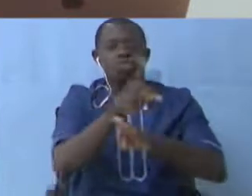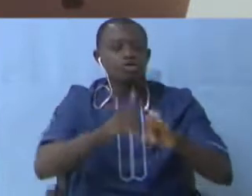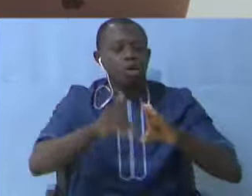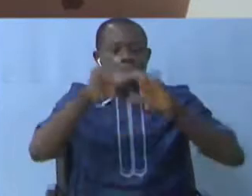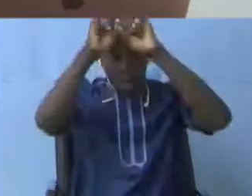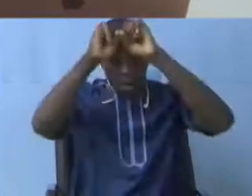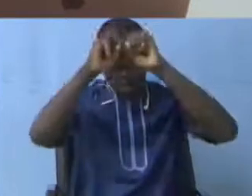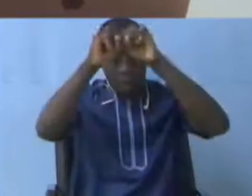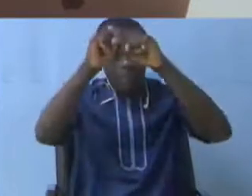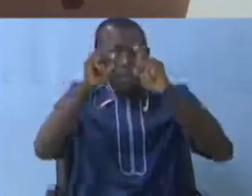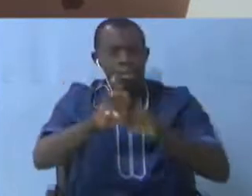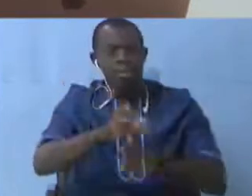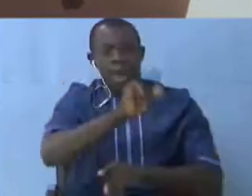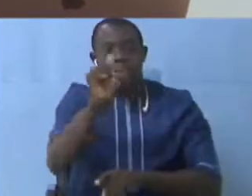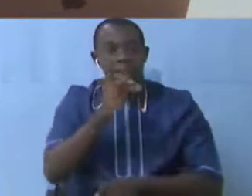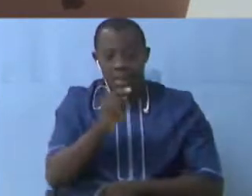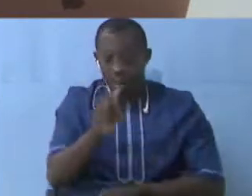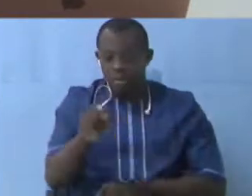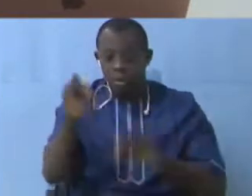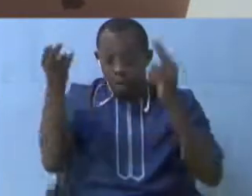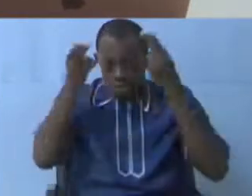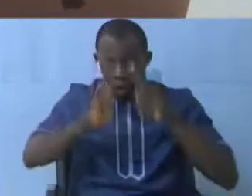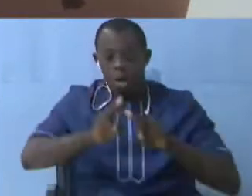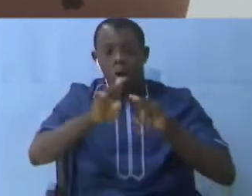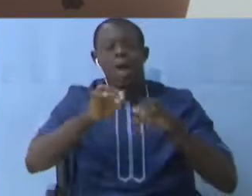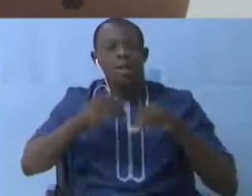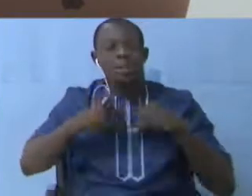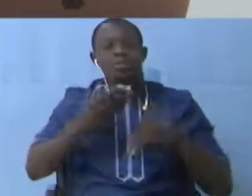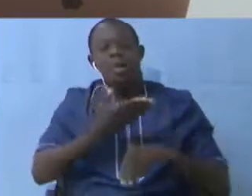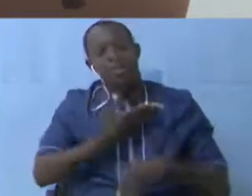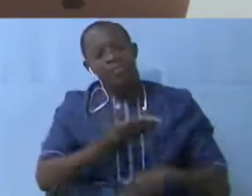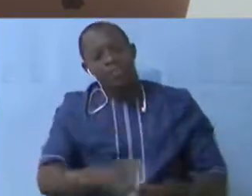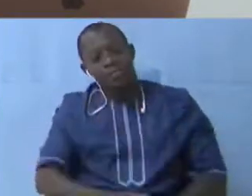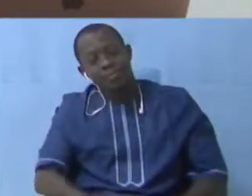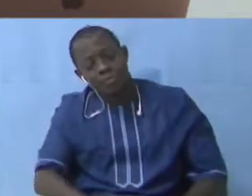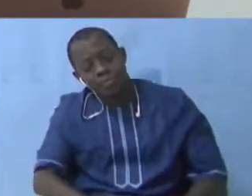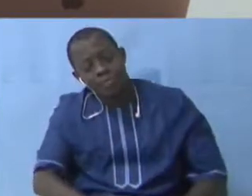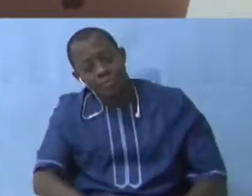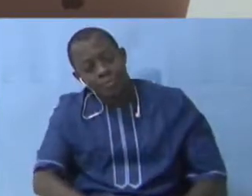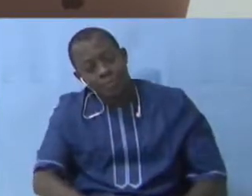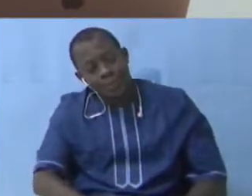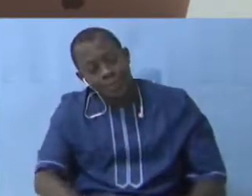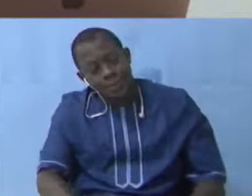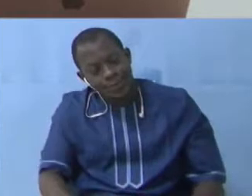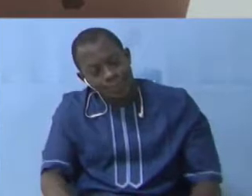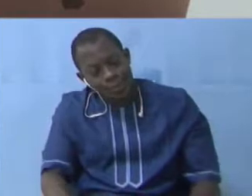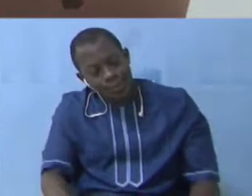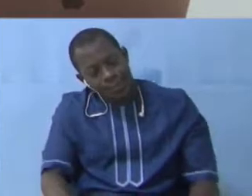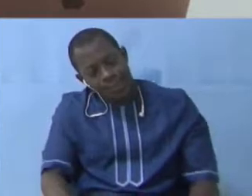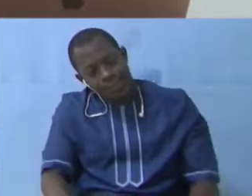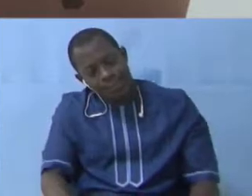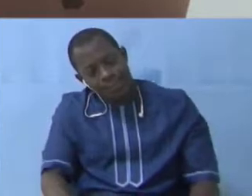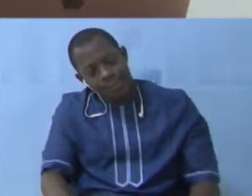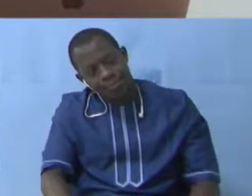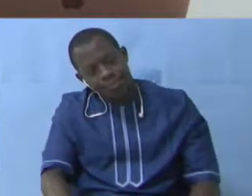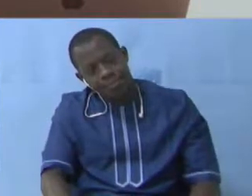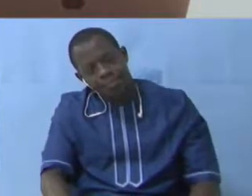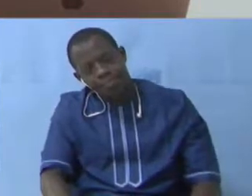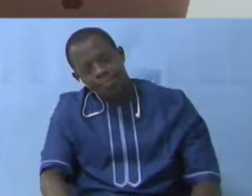dafa taxaw woon li nga xam ne nii moo nekk li nguur gi def pour rey ñooñu ak li wéral nag ne ñooñu dañ leen waroon a